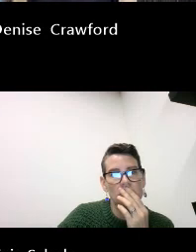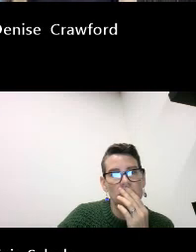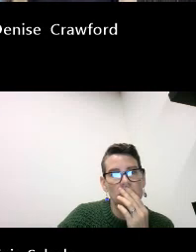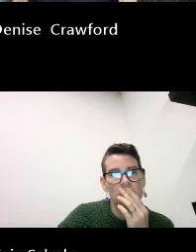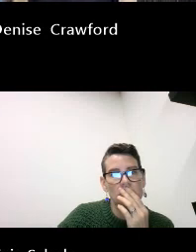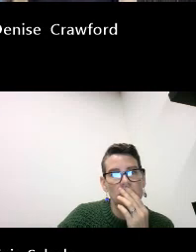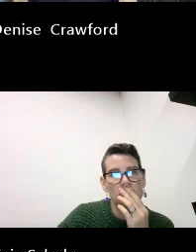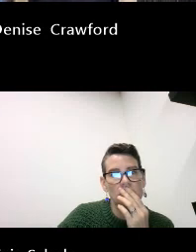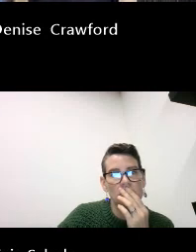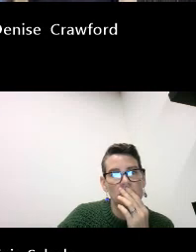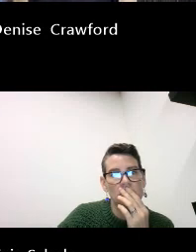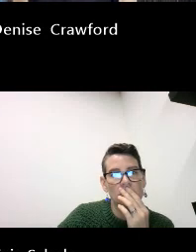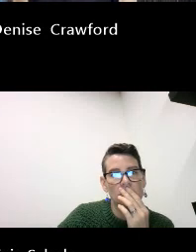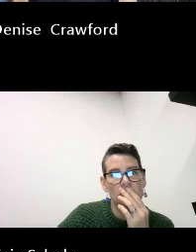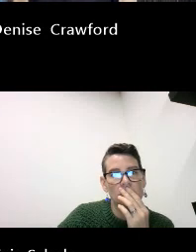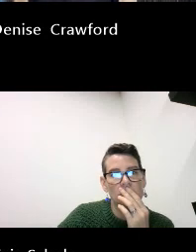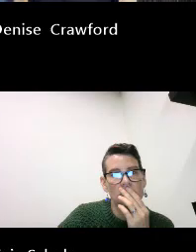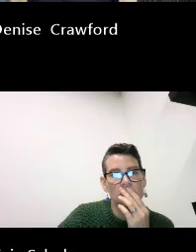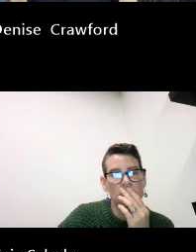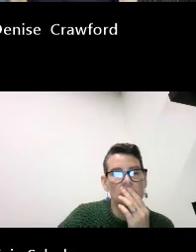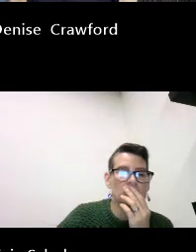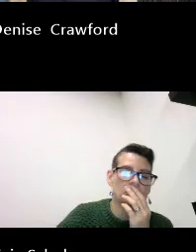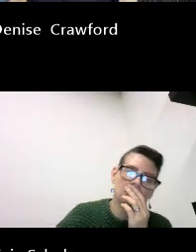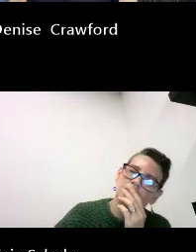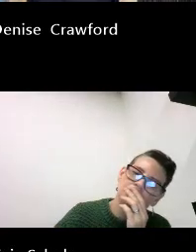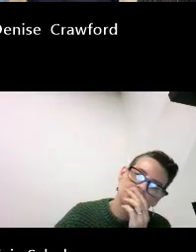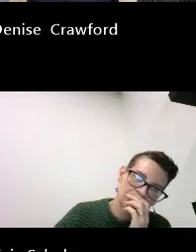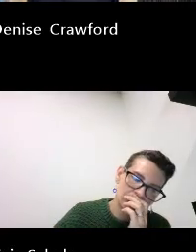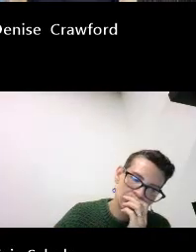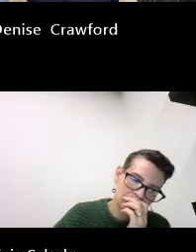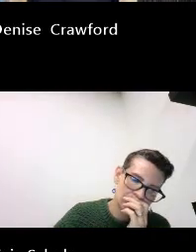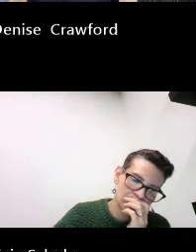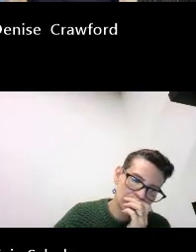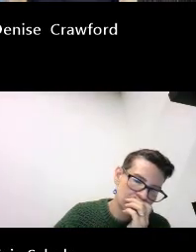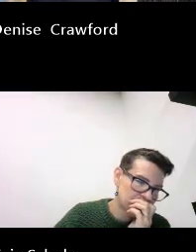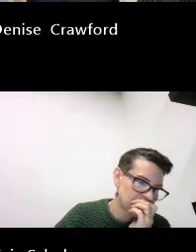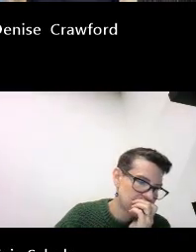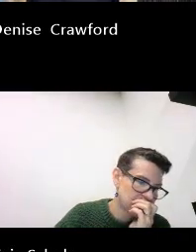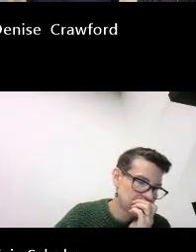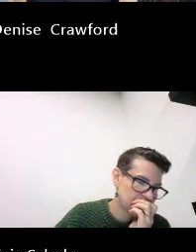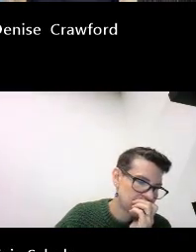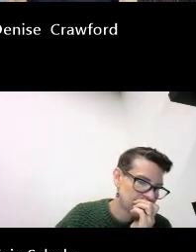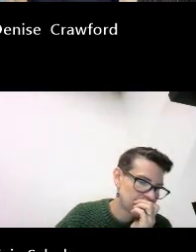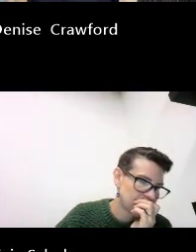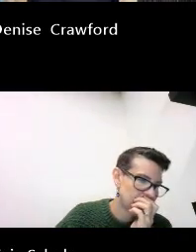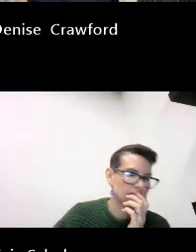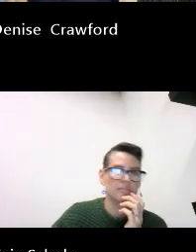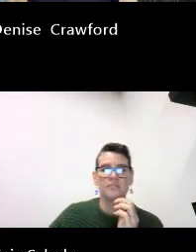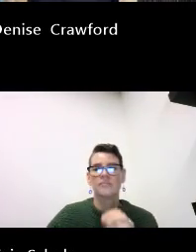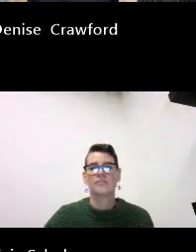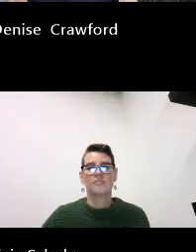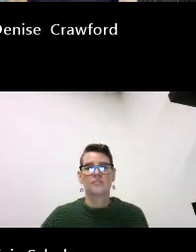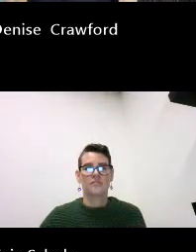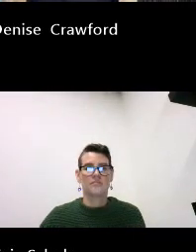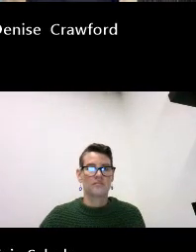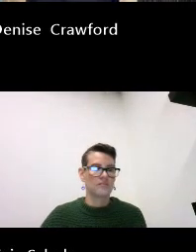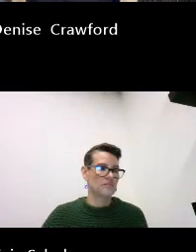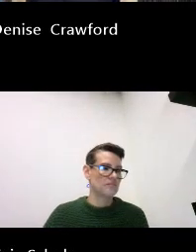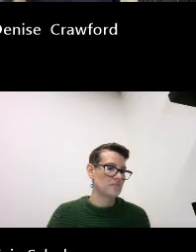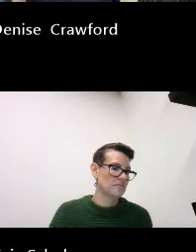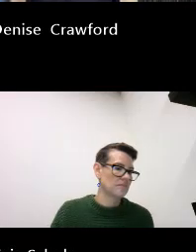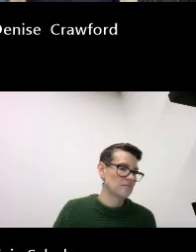member. It doesn't matter the provider. So whatever organization gets that assessment code in first is the one that's going to get